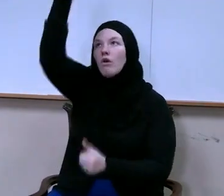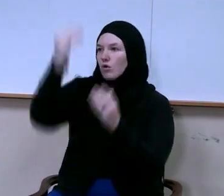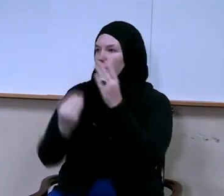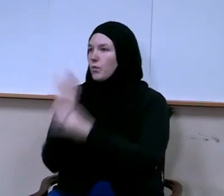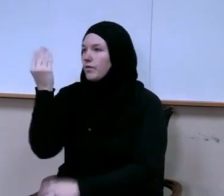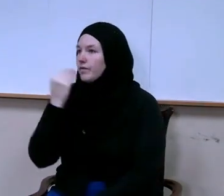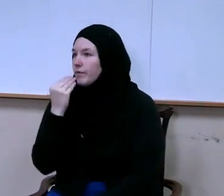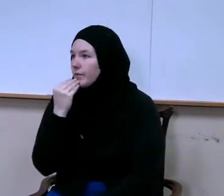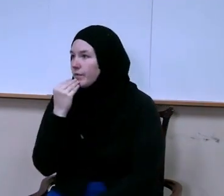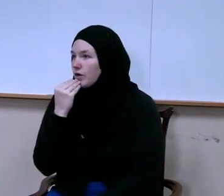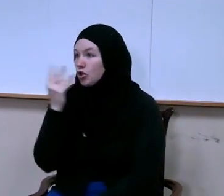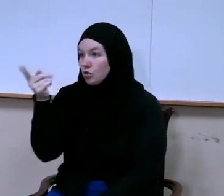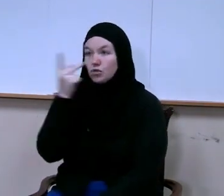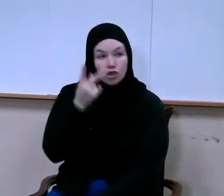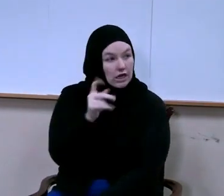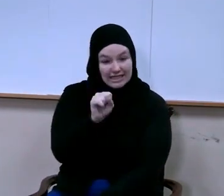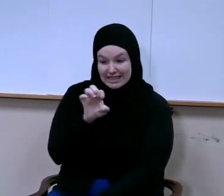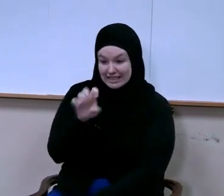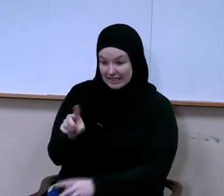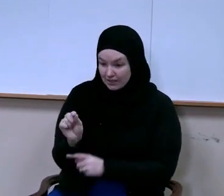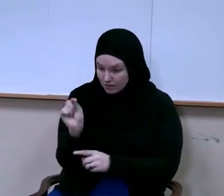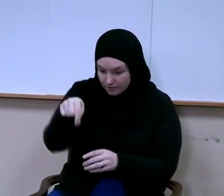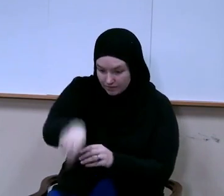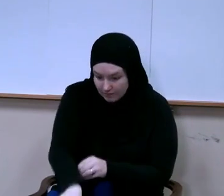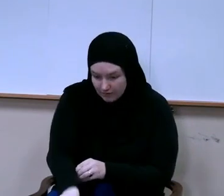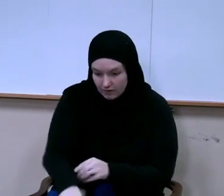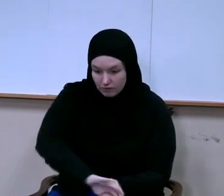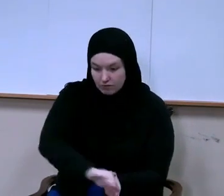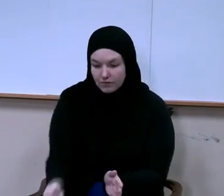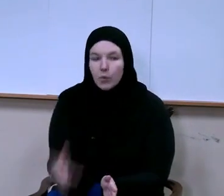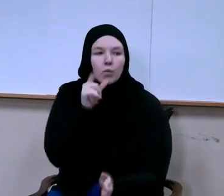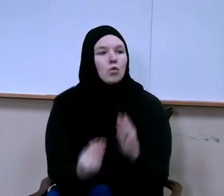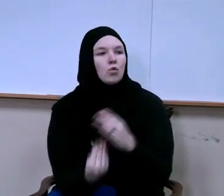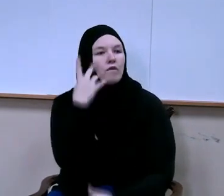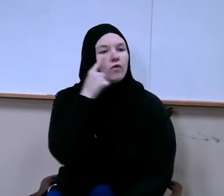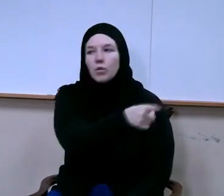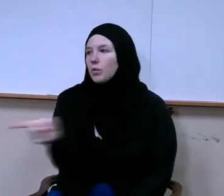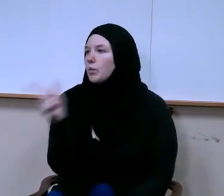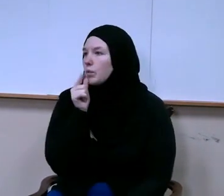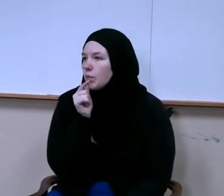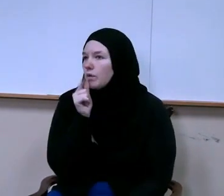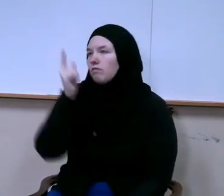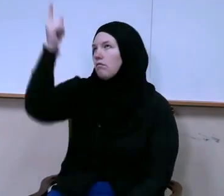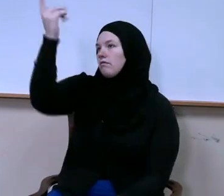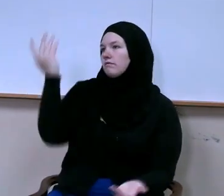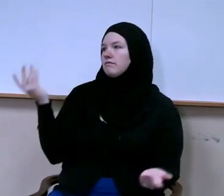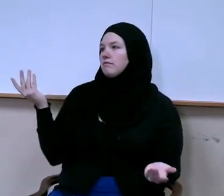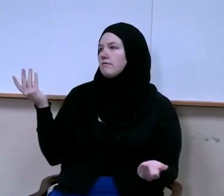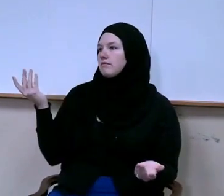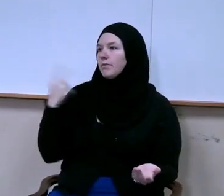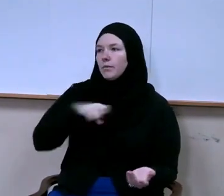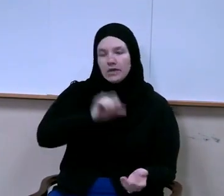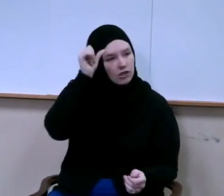up? You just sow the seed, but who grows the seed for you? So we need to remember